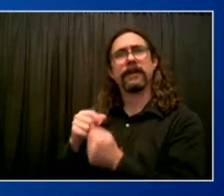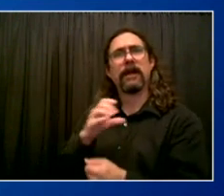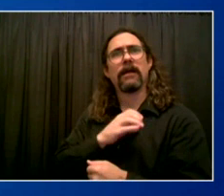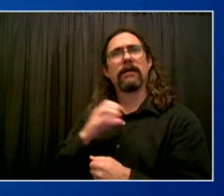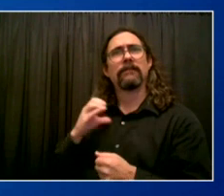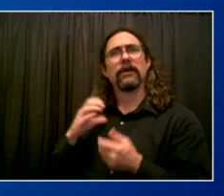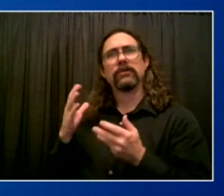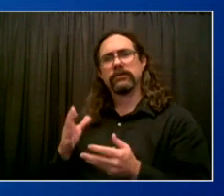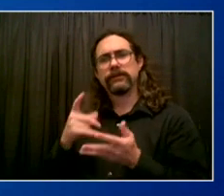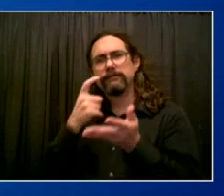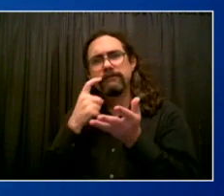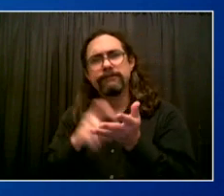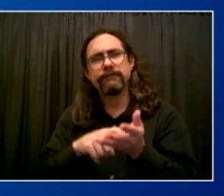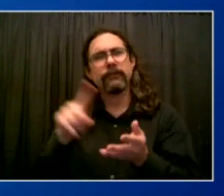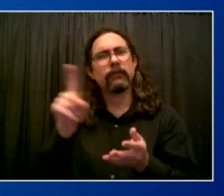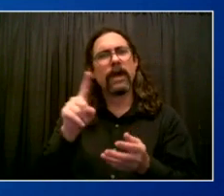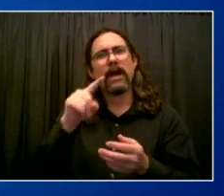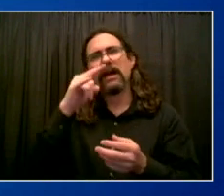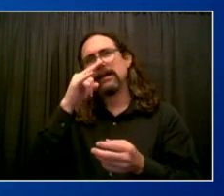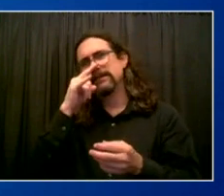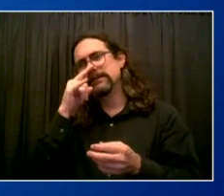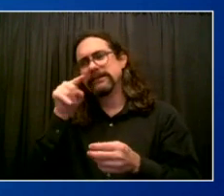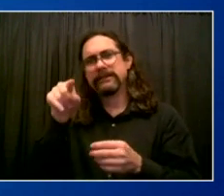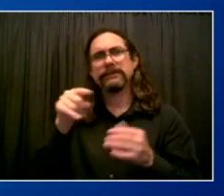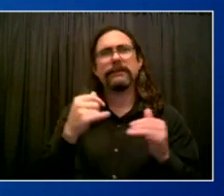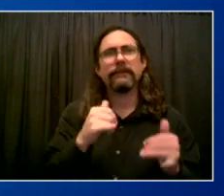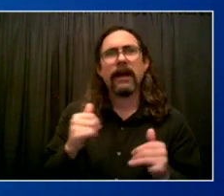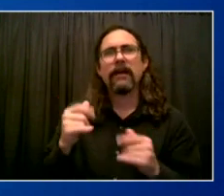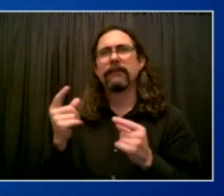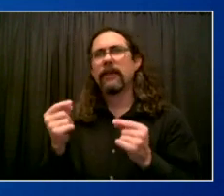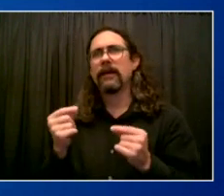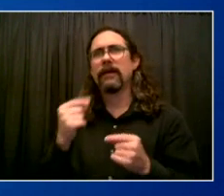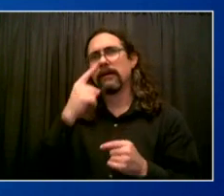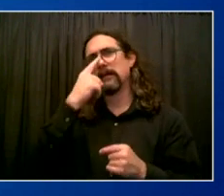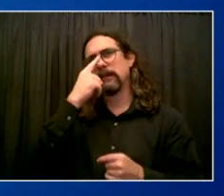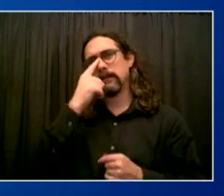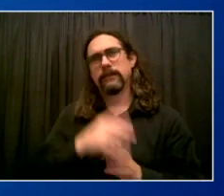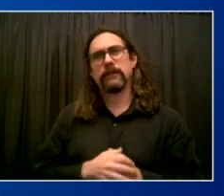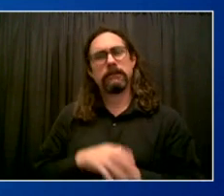seeing that in many areas there's so many challenges with that NYCHA has so many